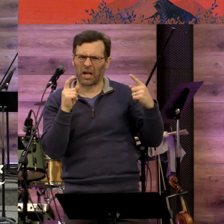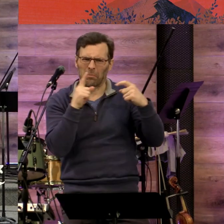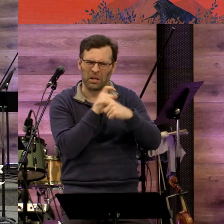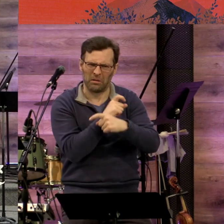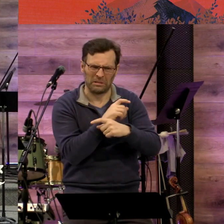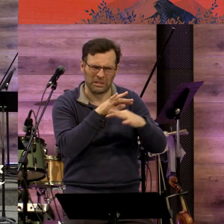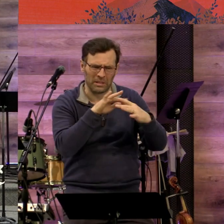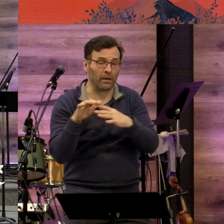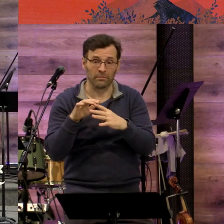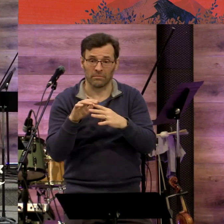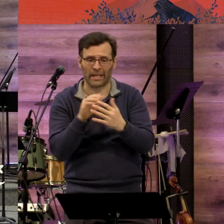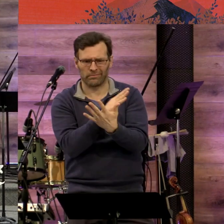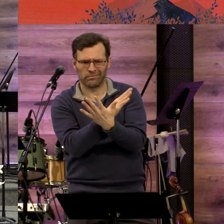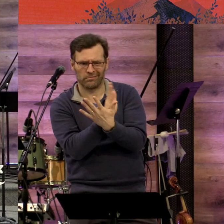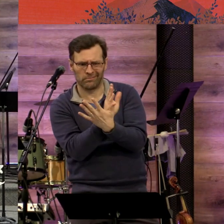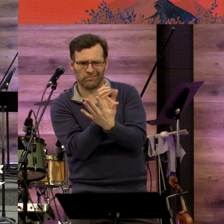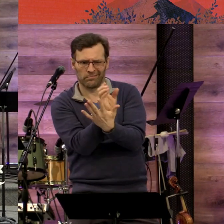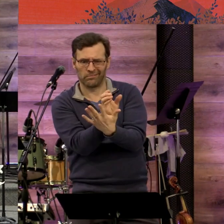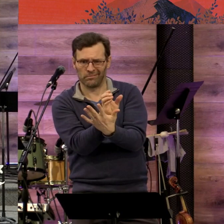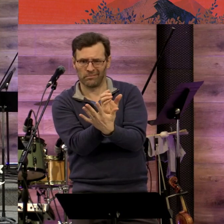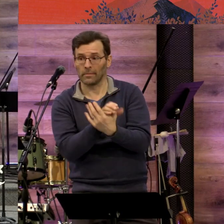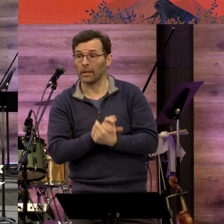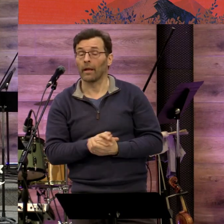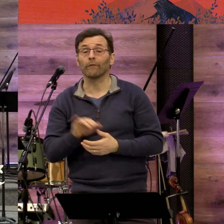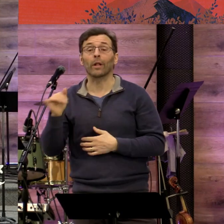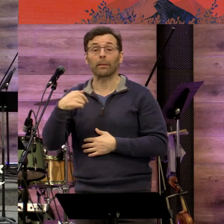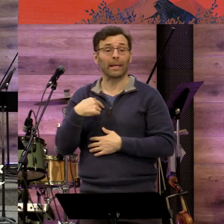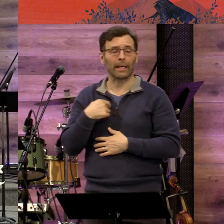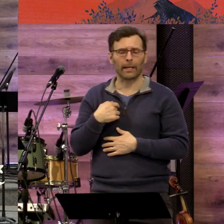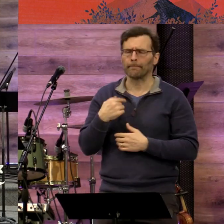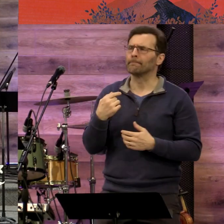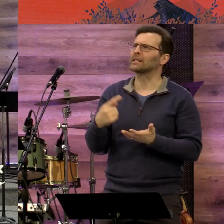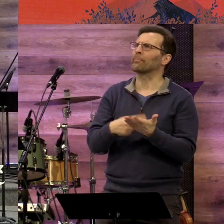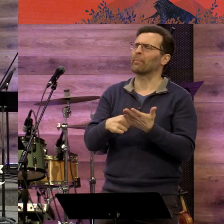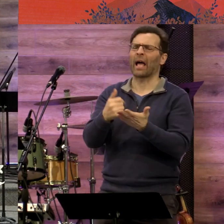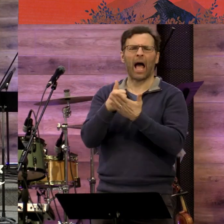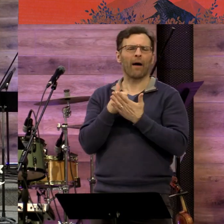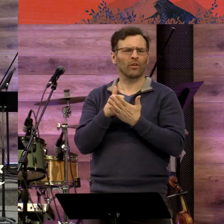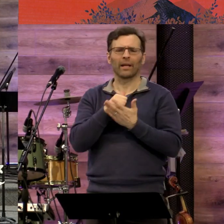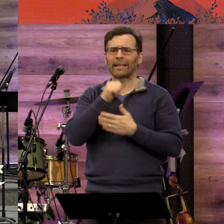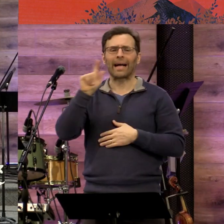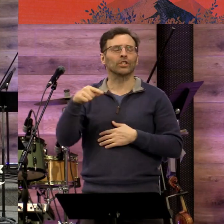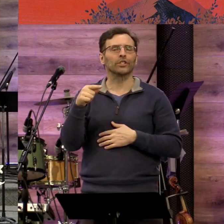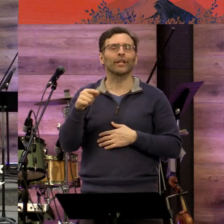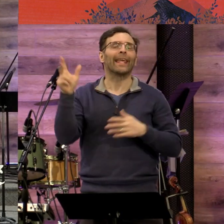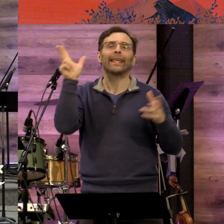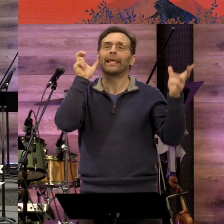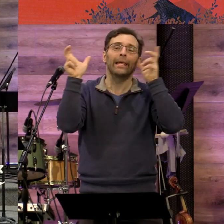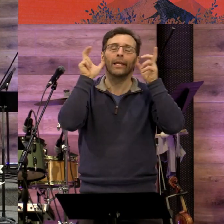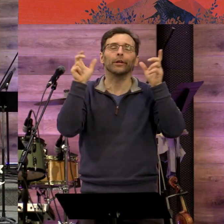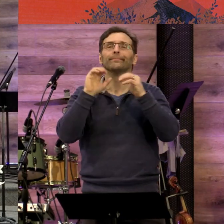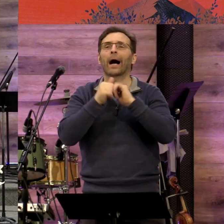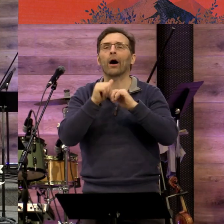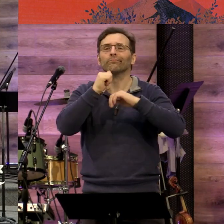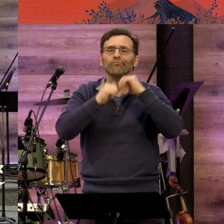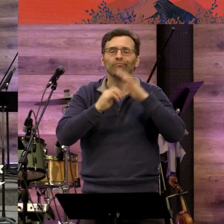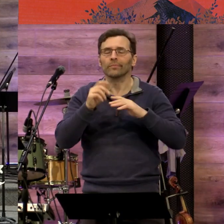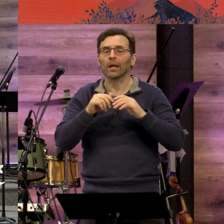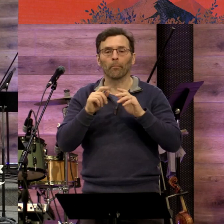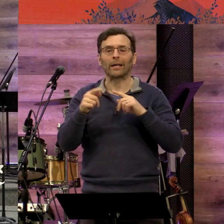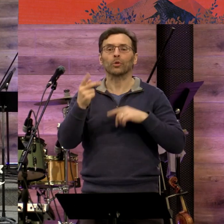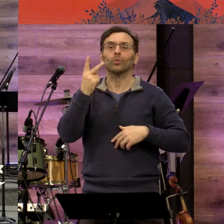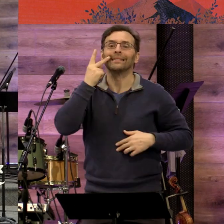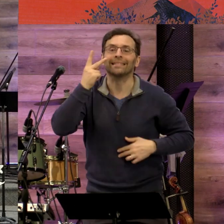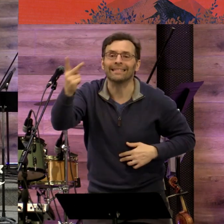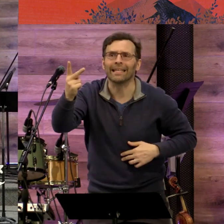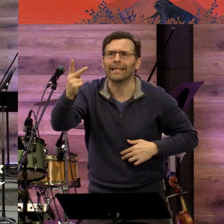John. And if you're anything like me, sometimes it's helpful to not just hear things about how it's ordered and structured, but actually